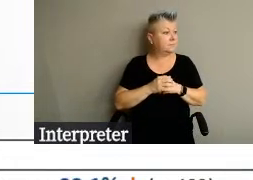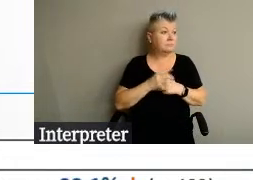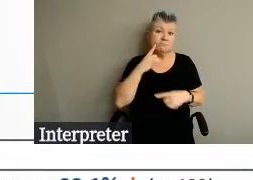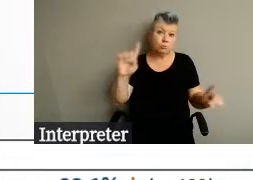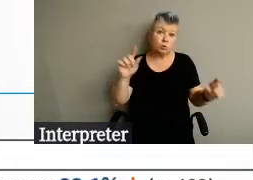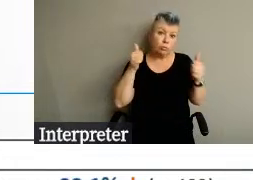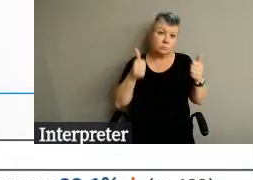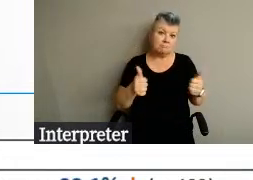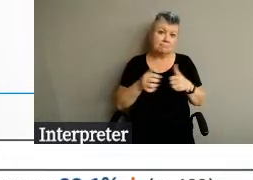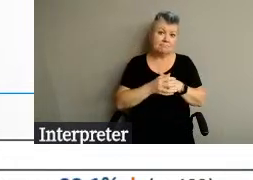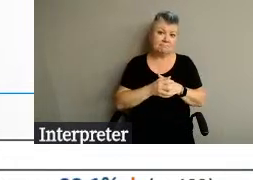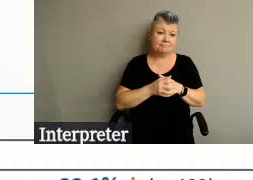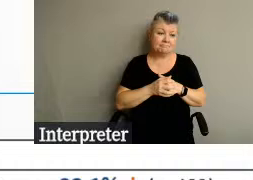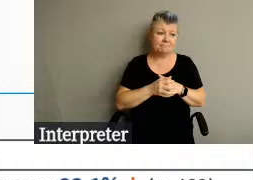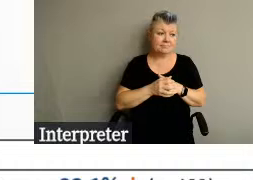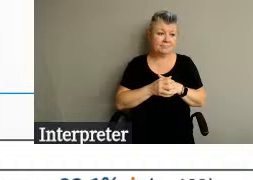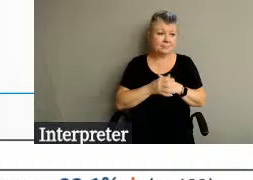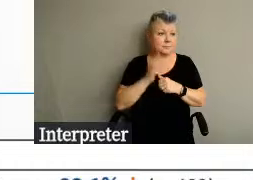Well, there.